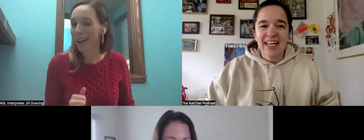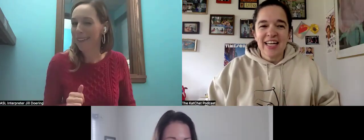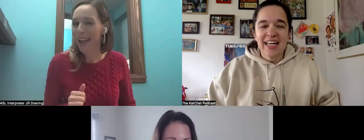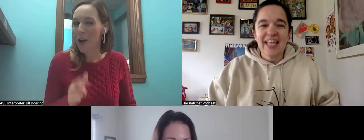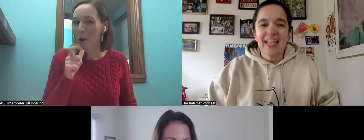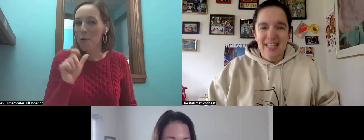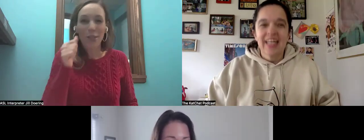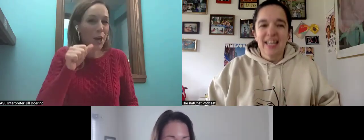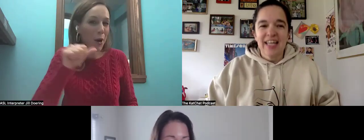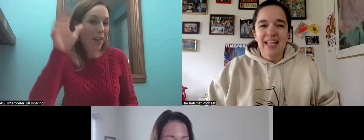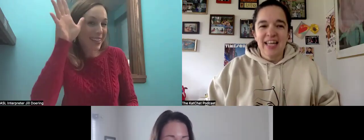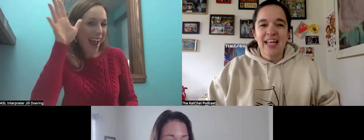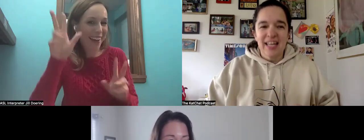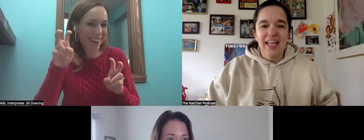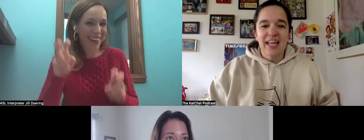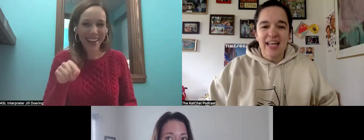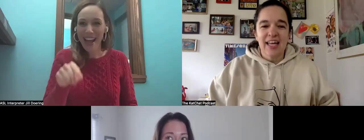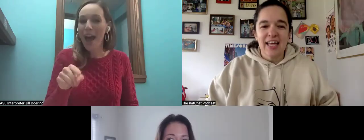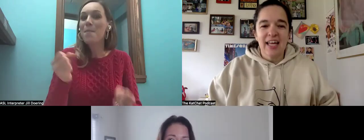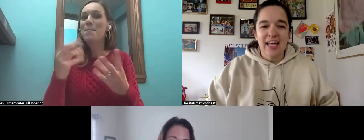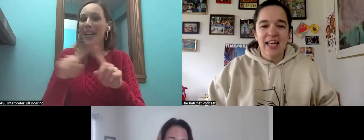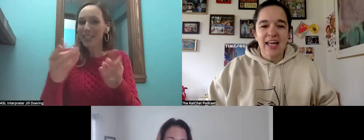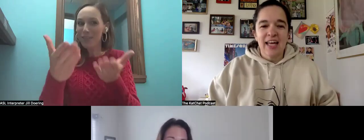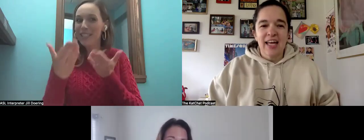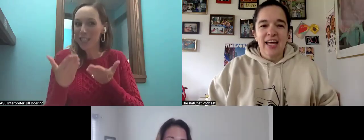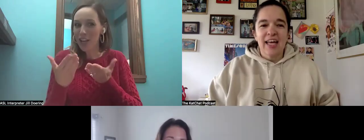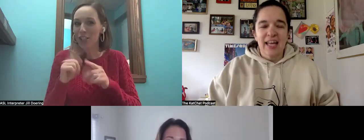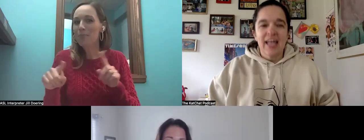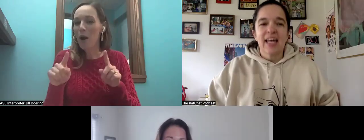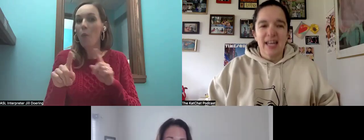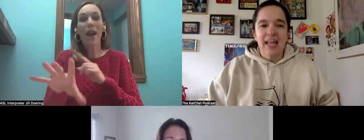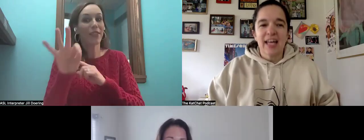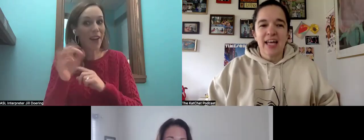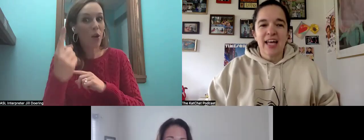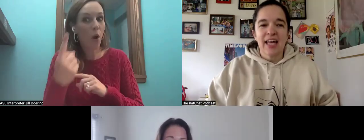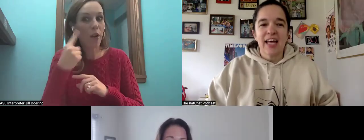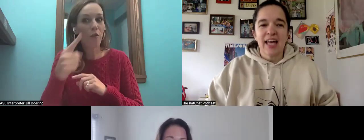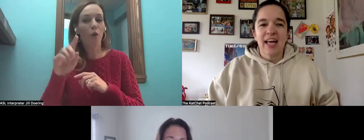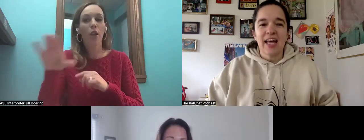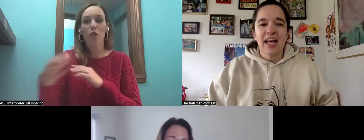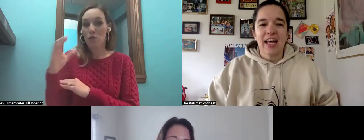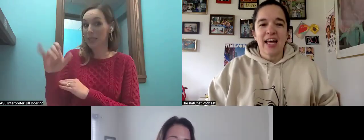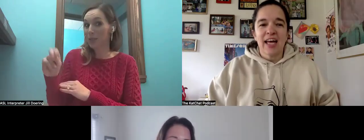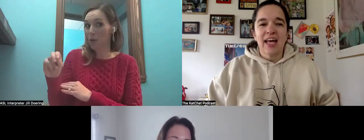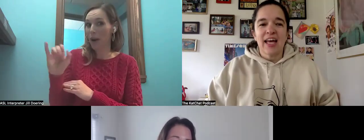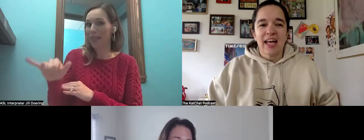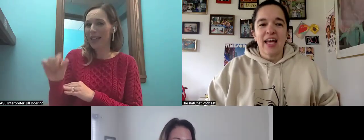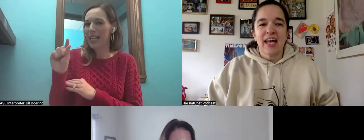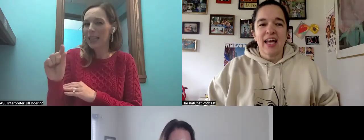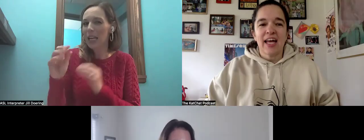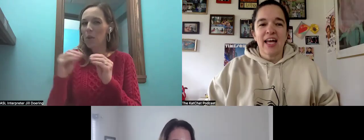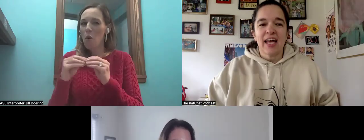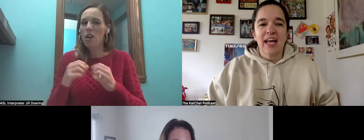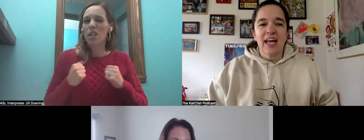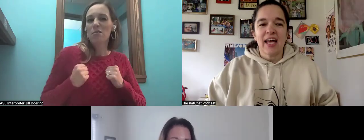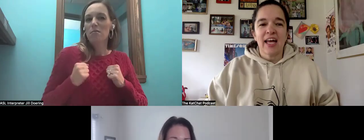different suggestions, but we have to find one for the Christmas Coin that is a little more rugged and